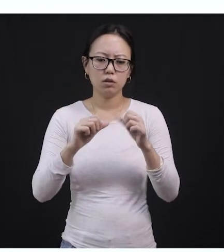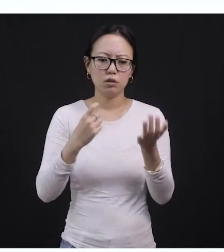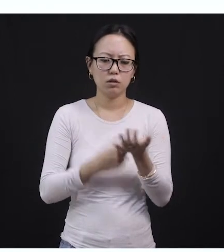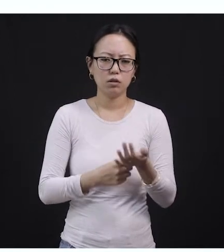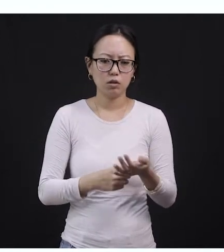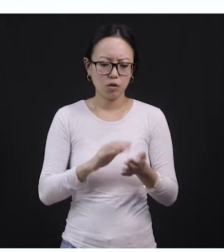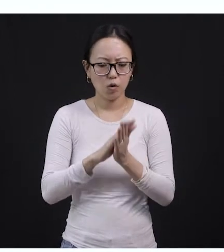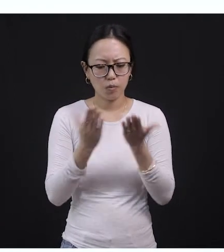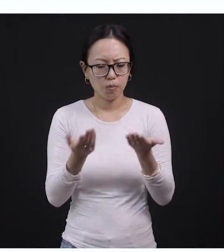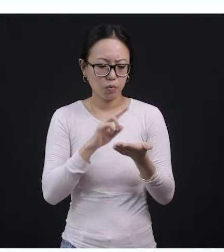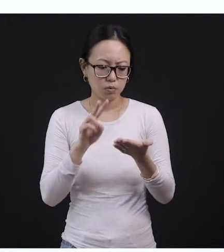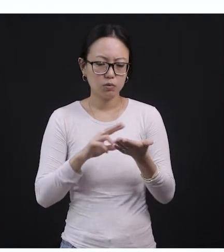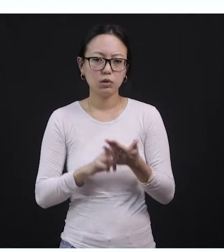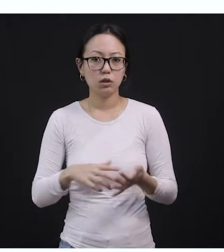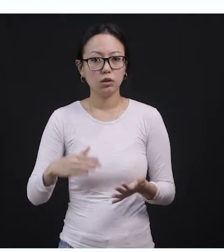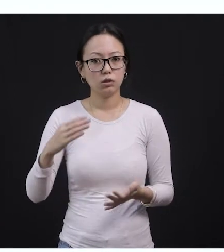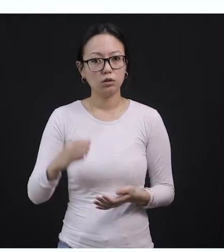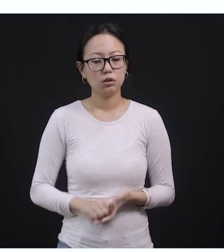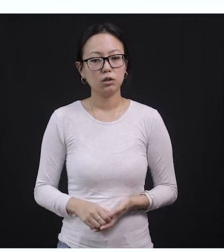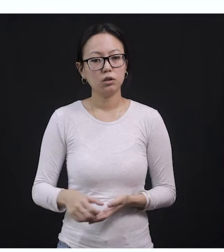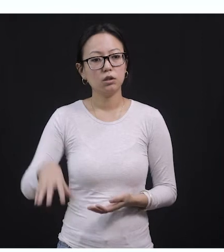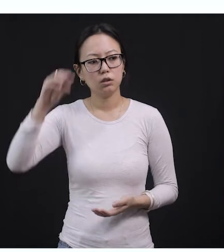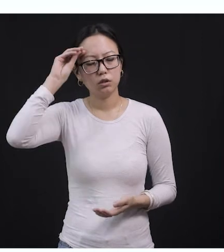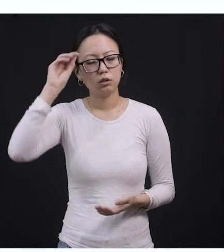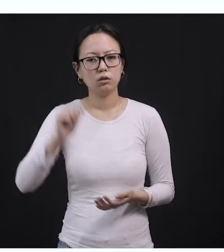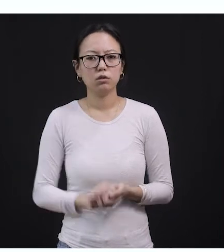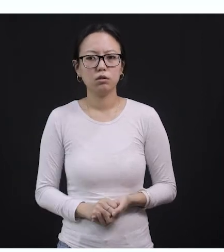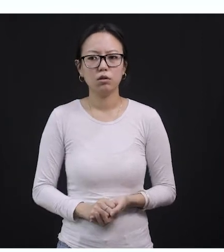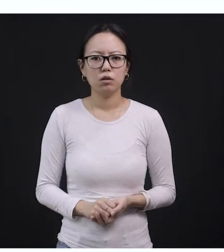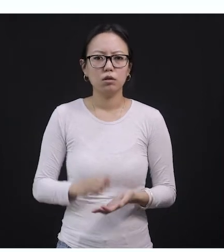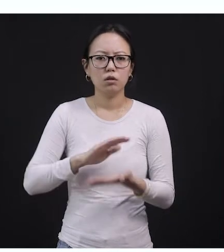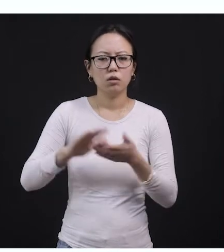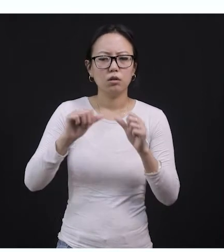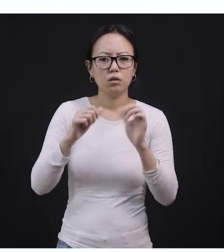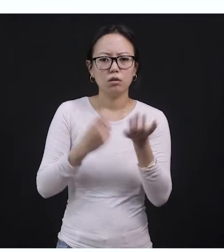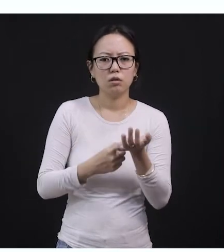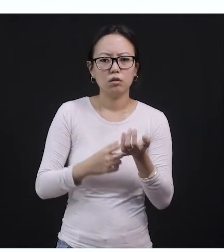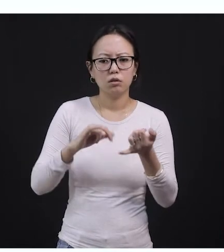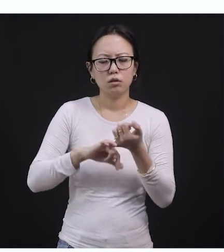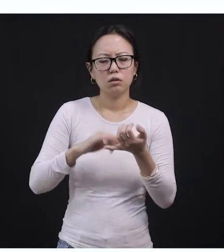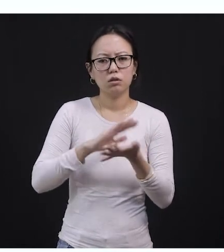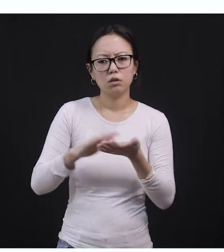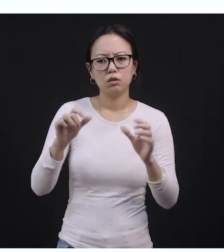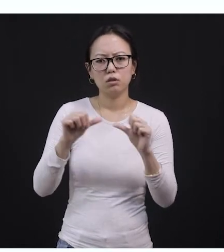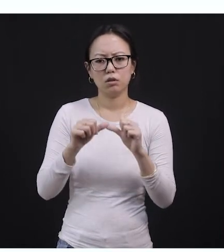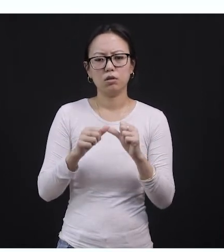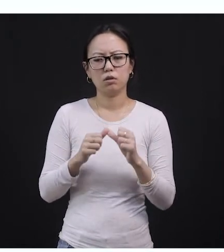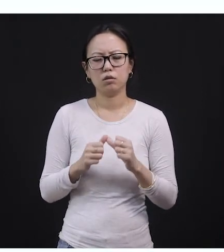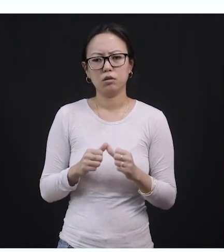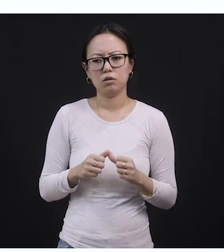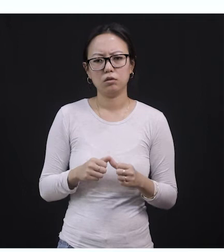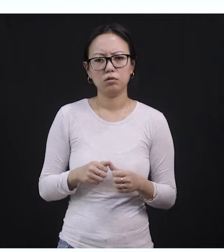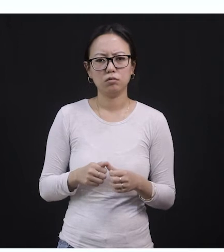and also his people used to maintain cleanliness in his villages, all right. So it shows that